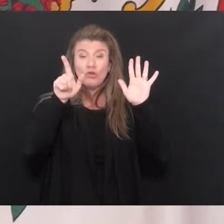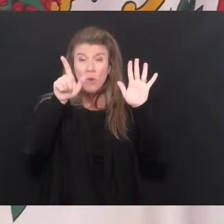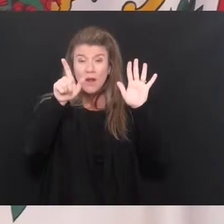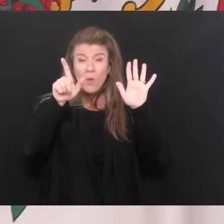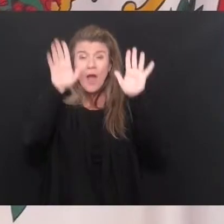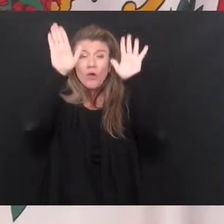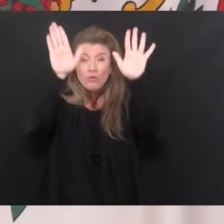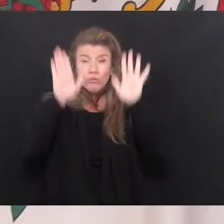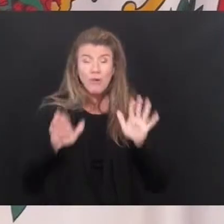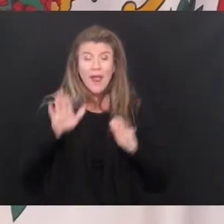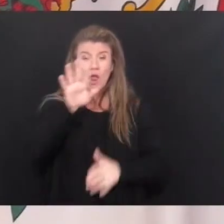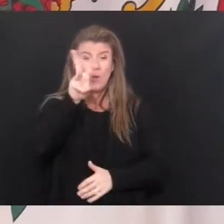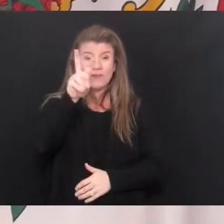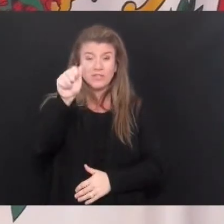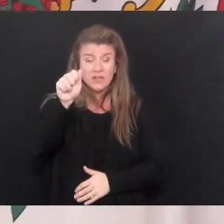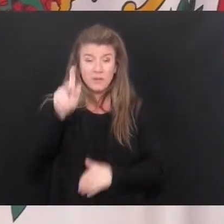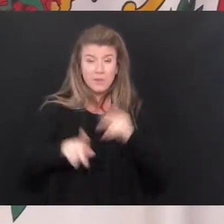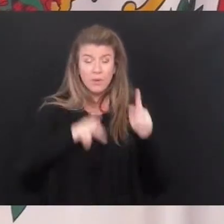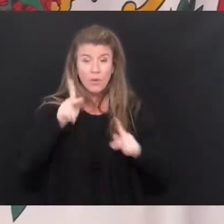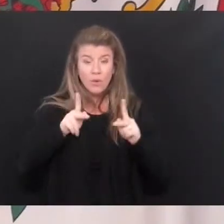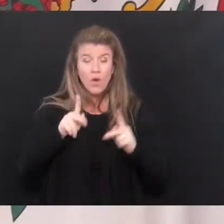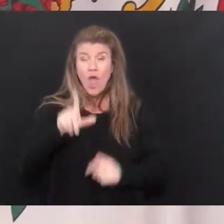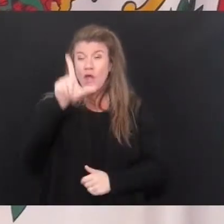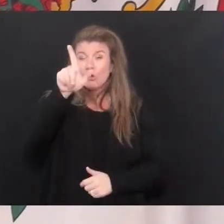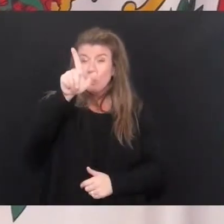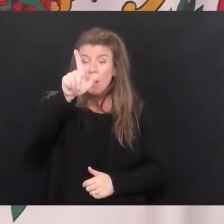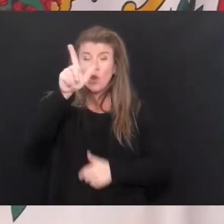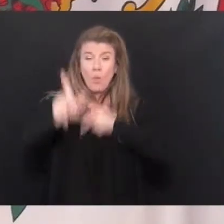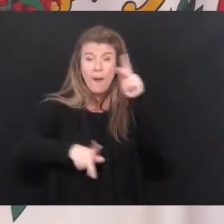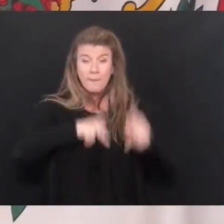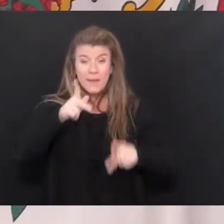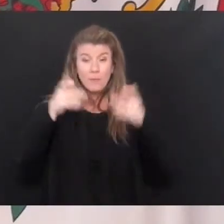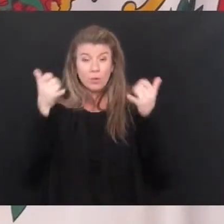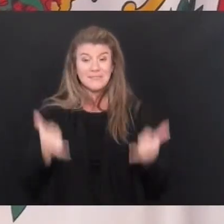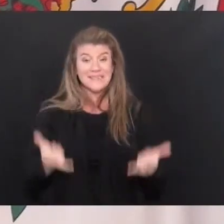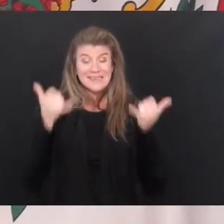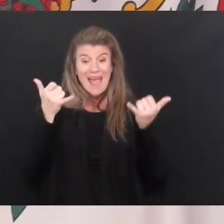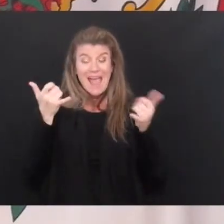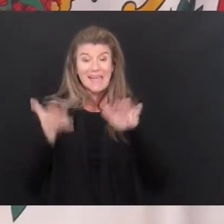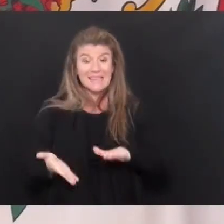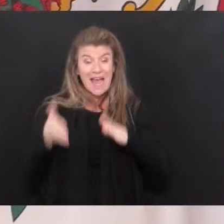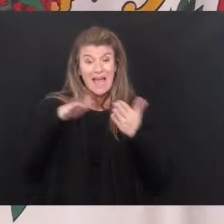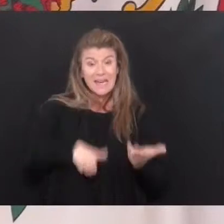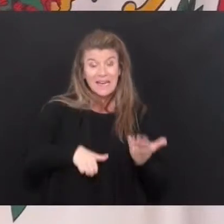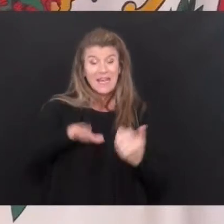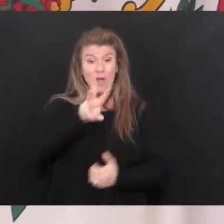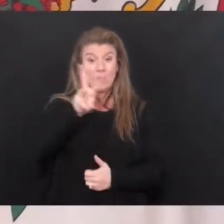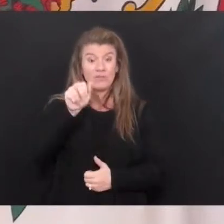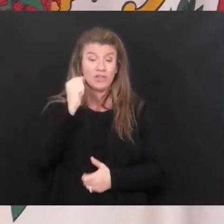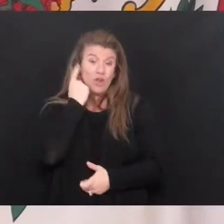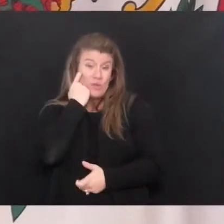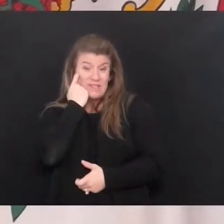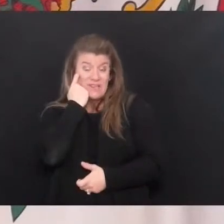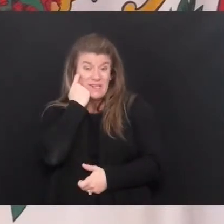Virginians. 21 people today died in West Virginia in the last couple of days.